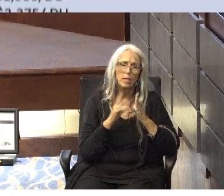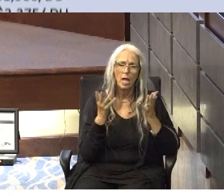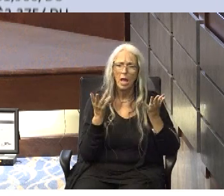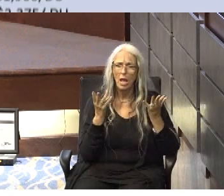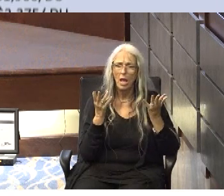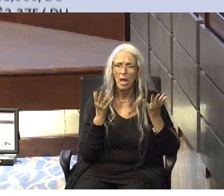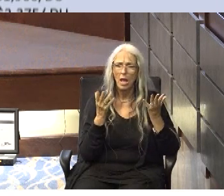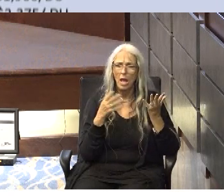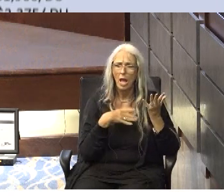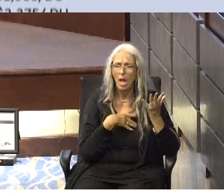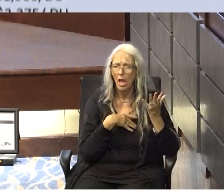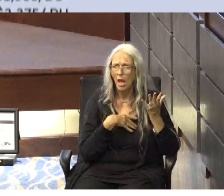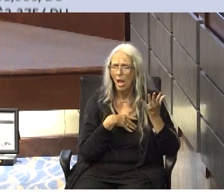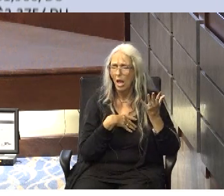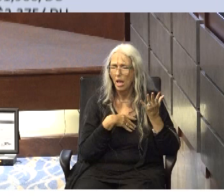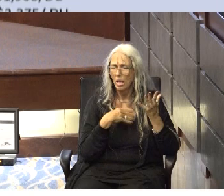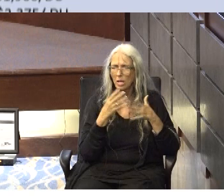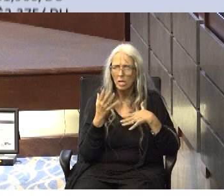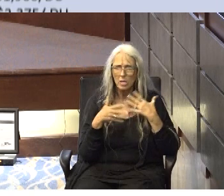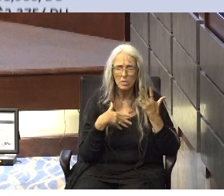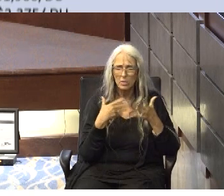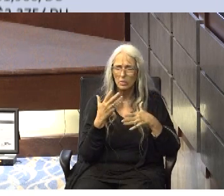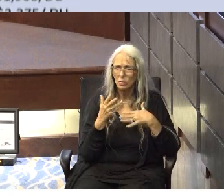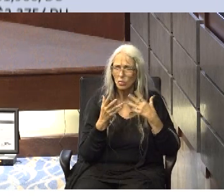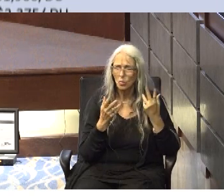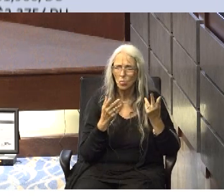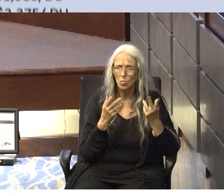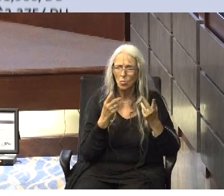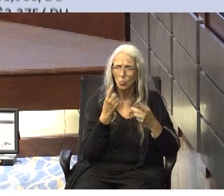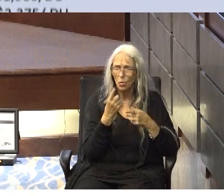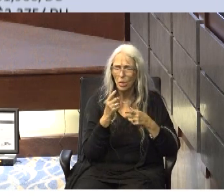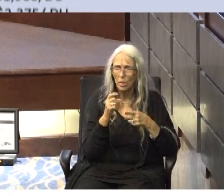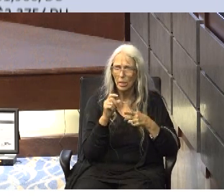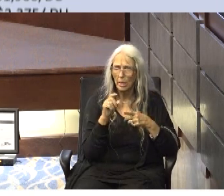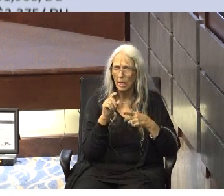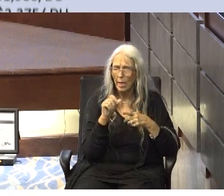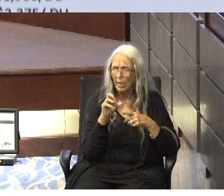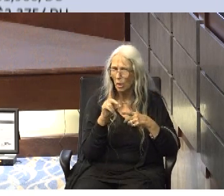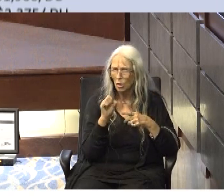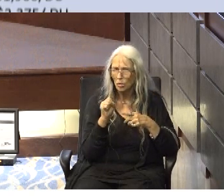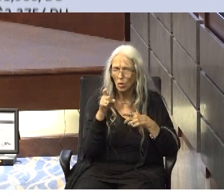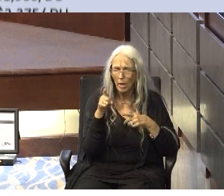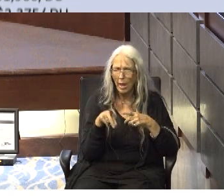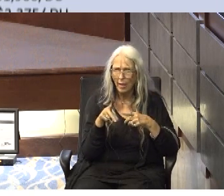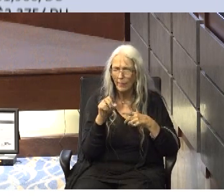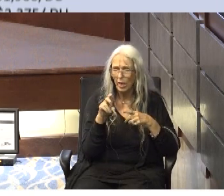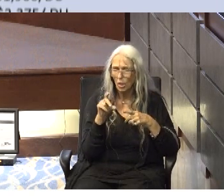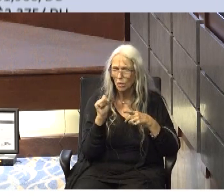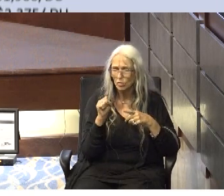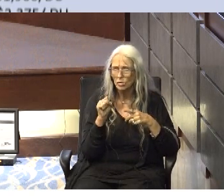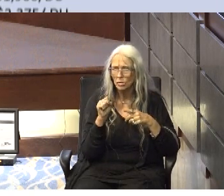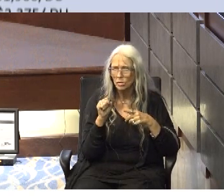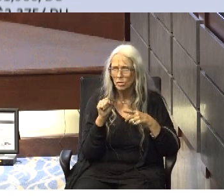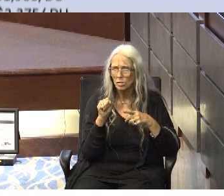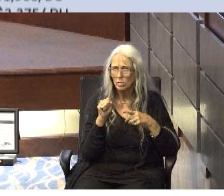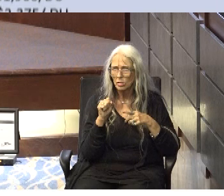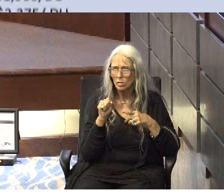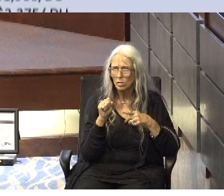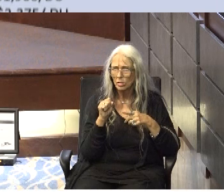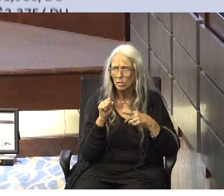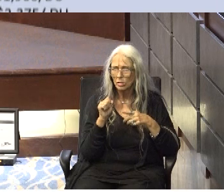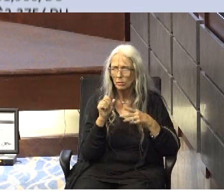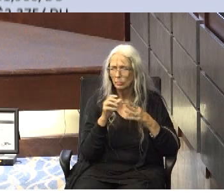the other ones are more specific, 1 acre per, 1 acre, whatever, half acre. And then ours is more kind of